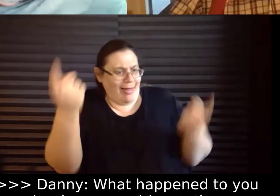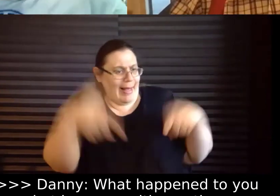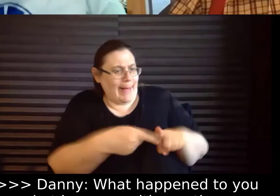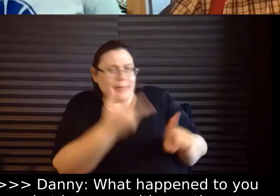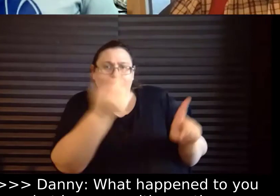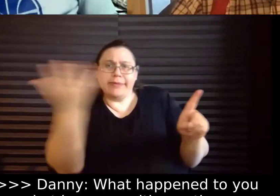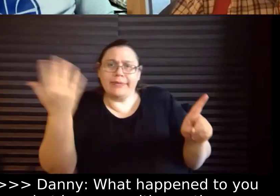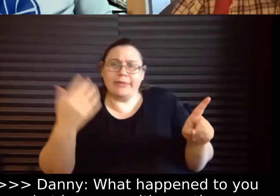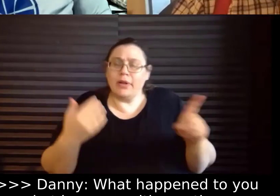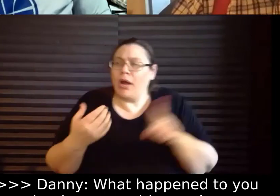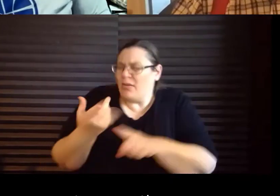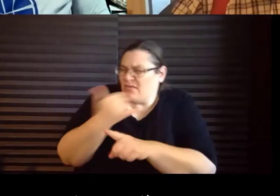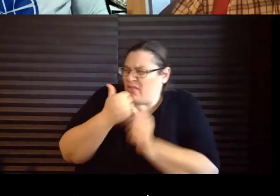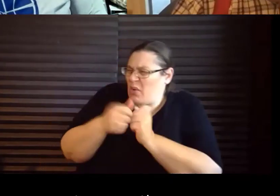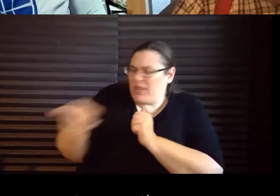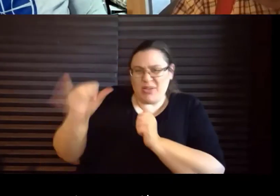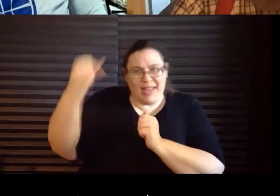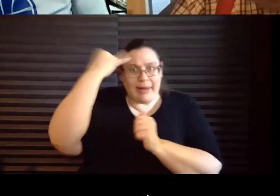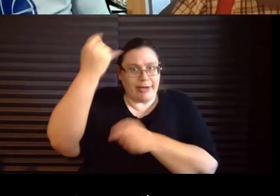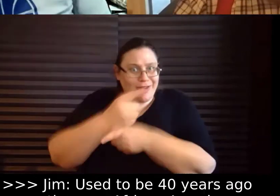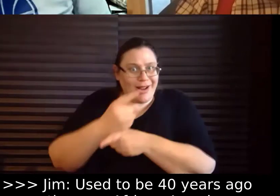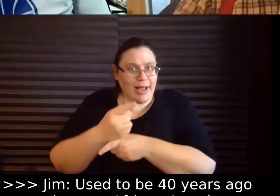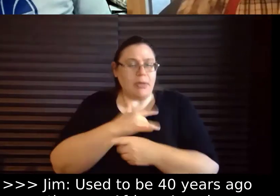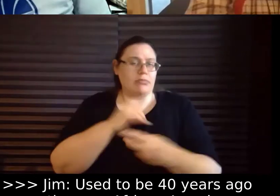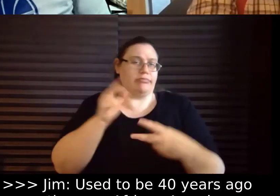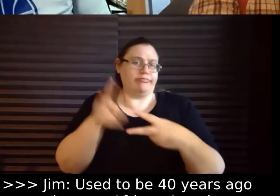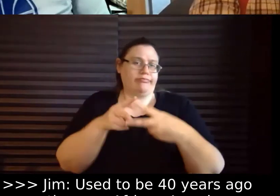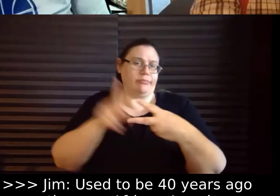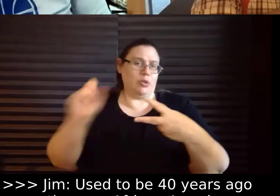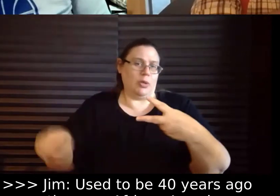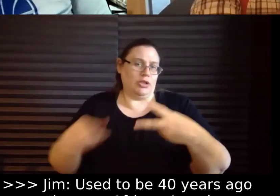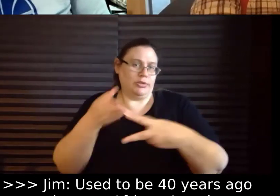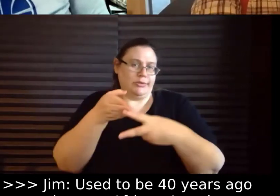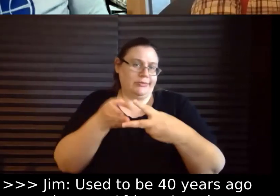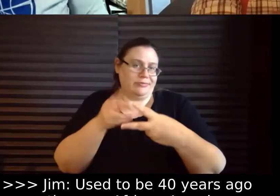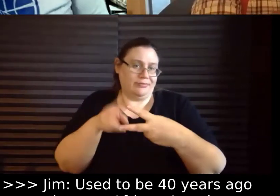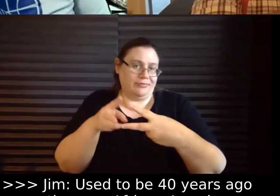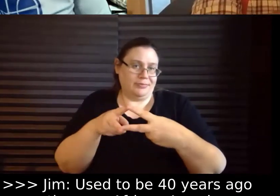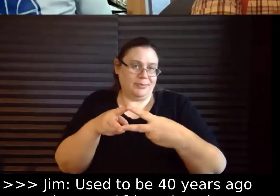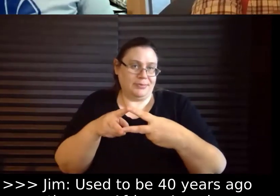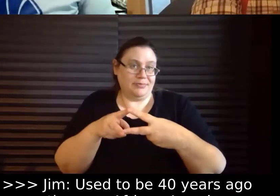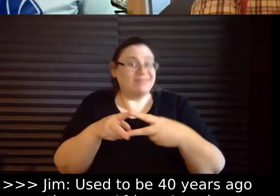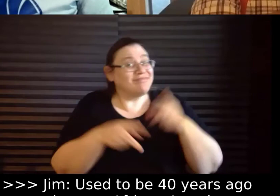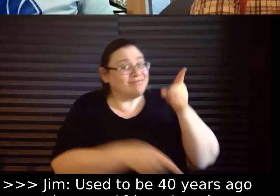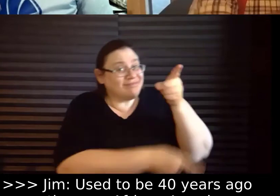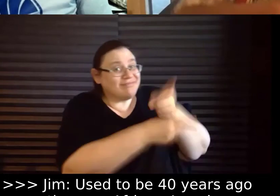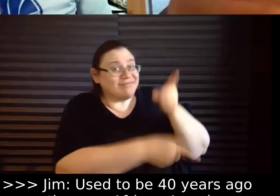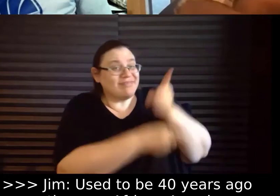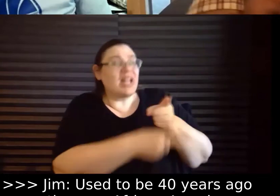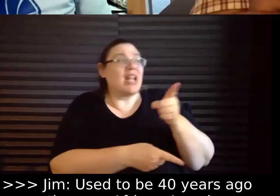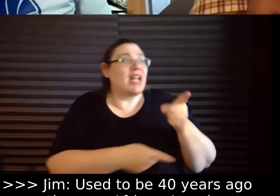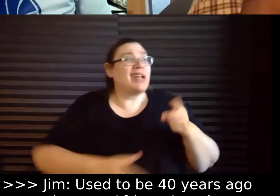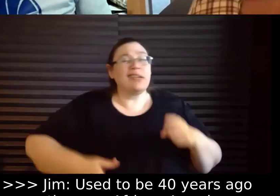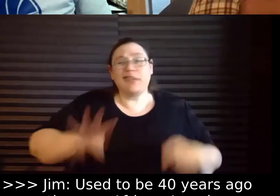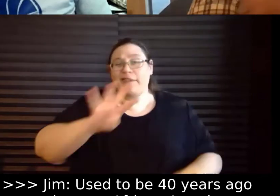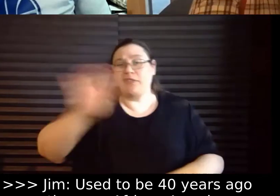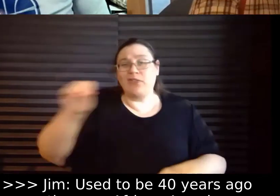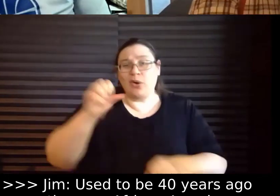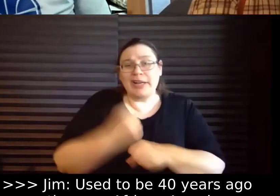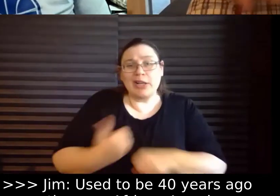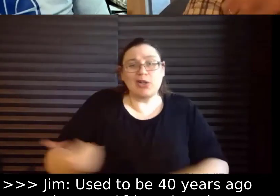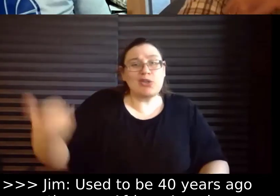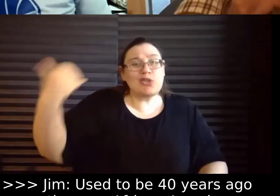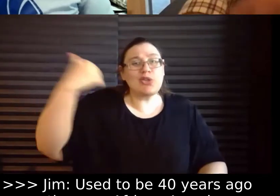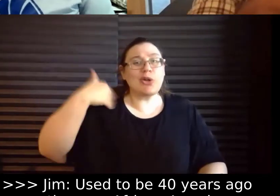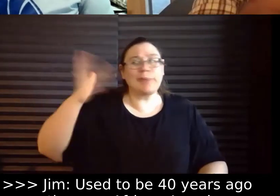happened to you and what's wrong with you? Those are the two questions. Well, Danny, indeed, it used to be 40 years ago, if you had somebody,